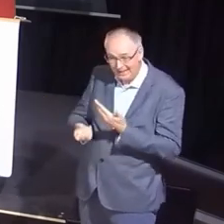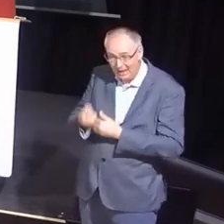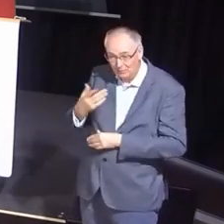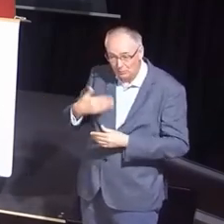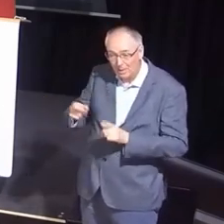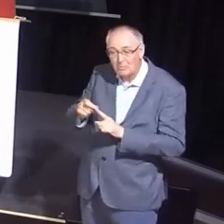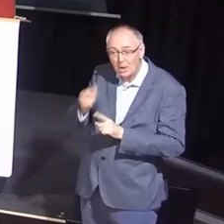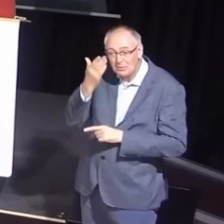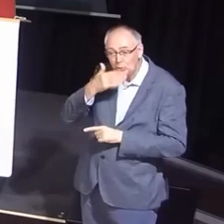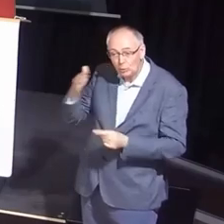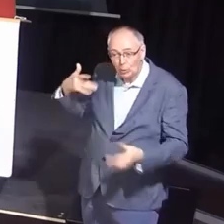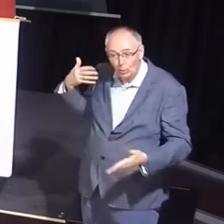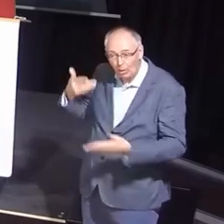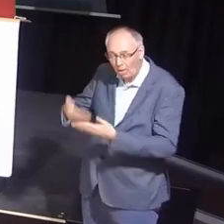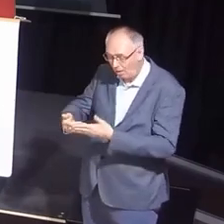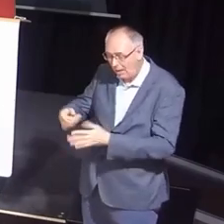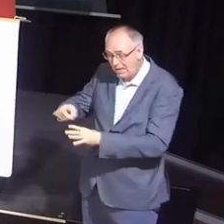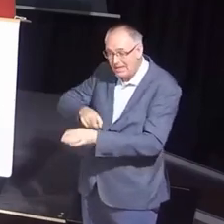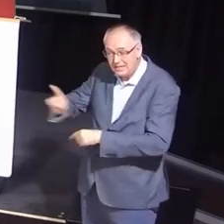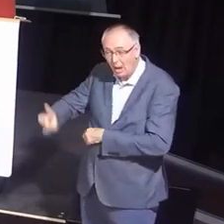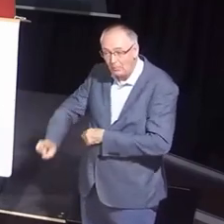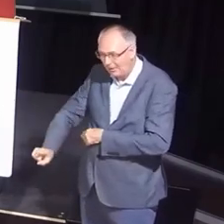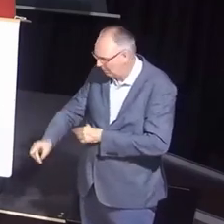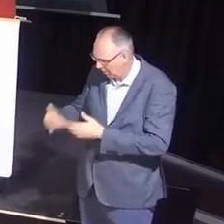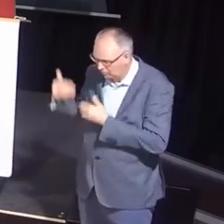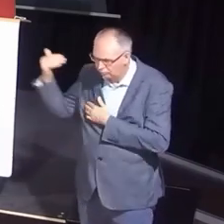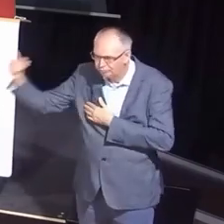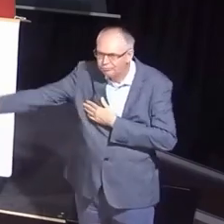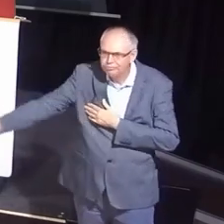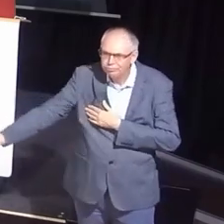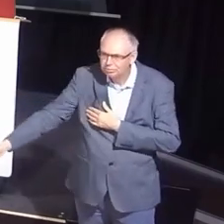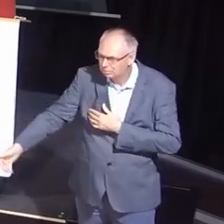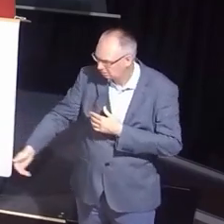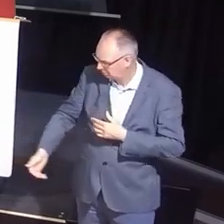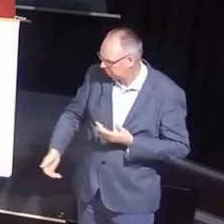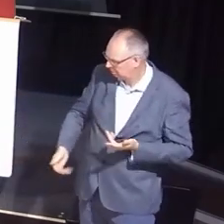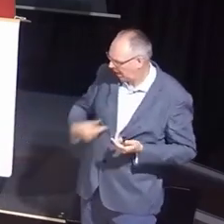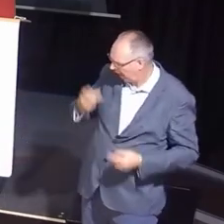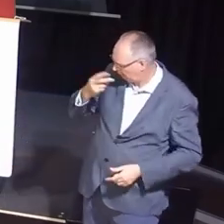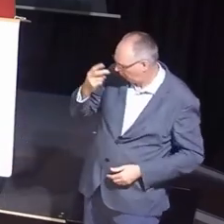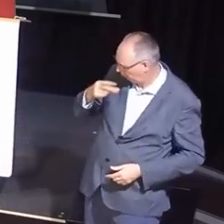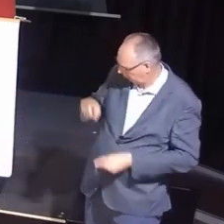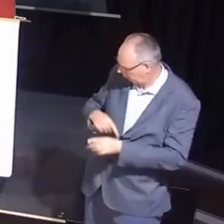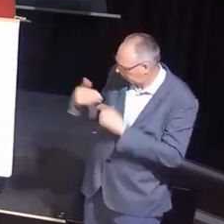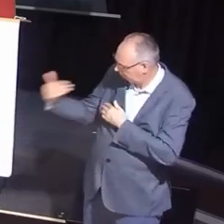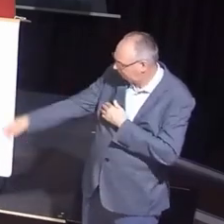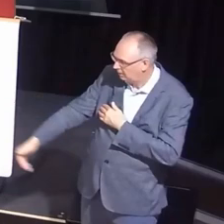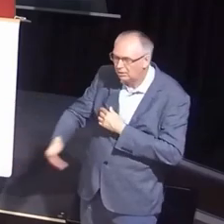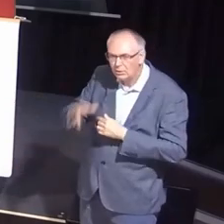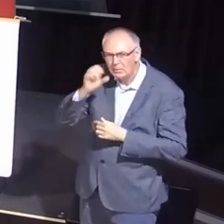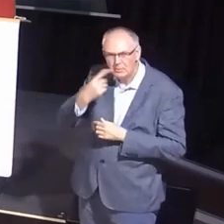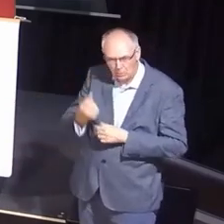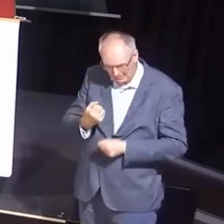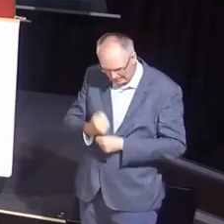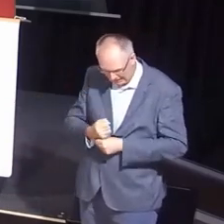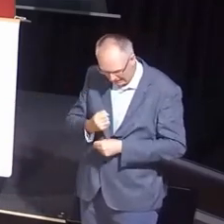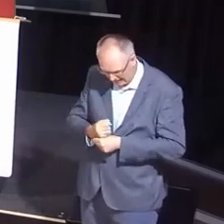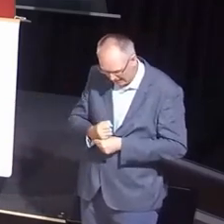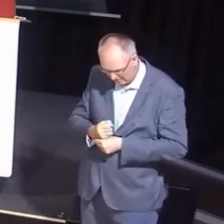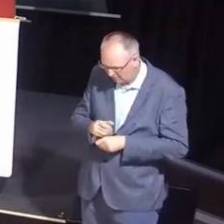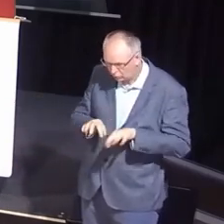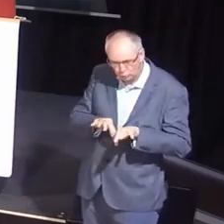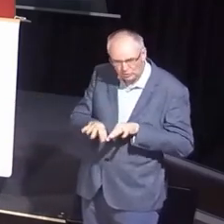which is where people much younger than you overtake you in being able to do something. Mm-hmm. So, for example, I can't remember what game I was playing. It was something on the